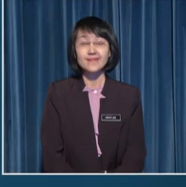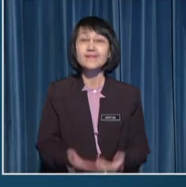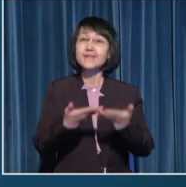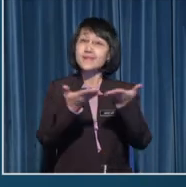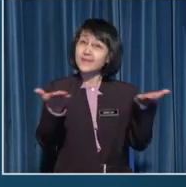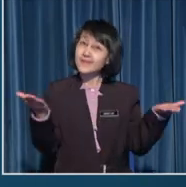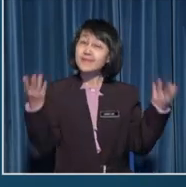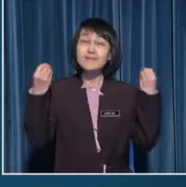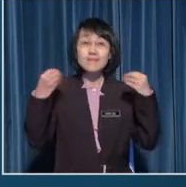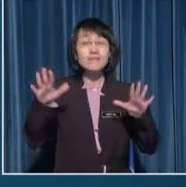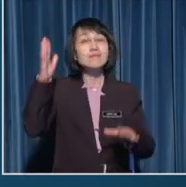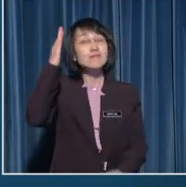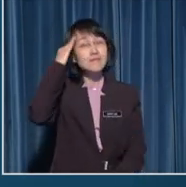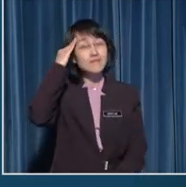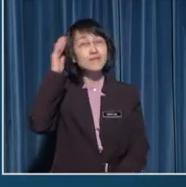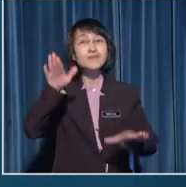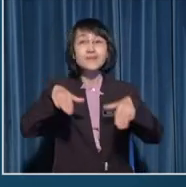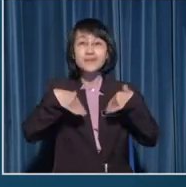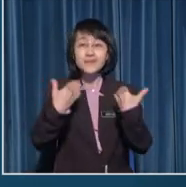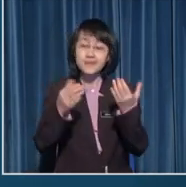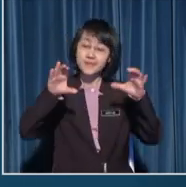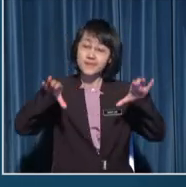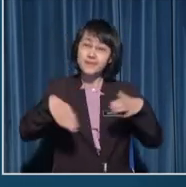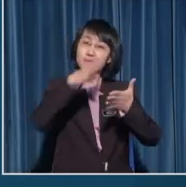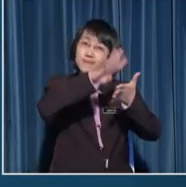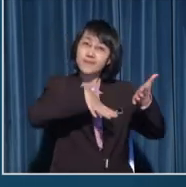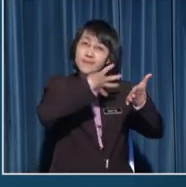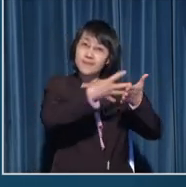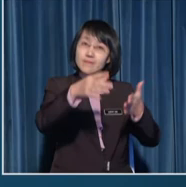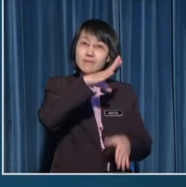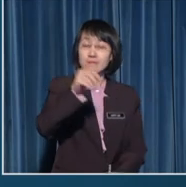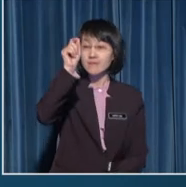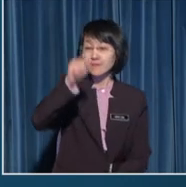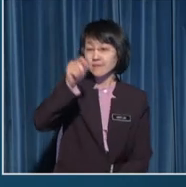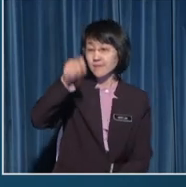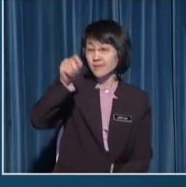You already know how to make tables and tally.